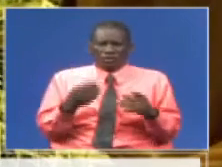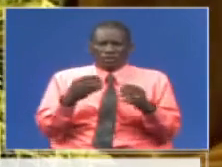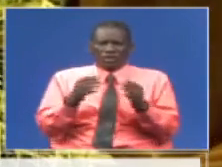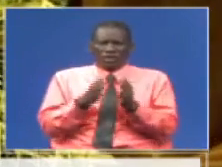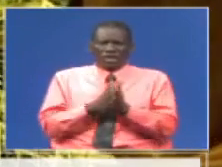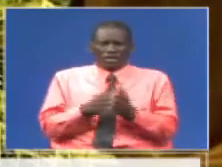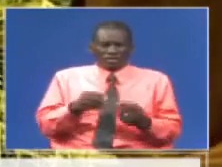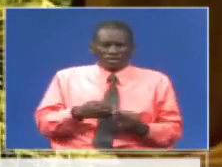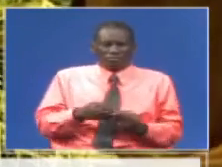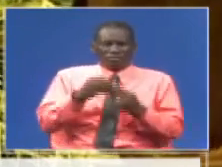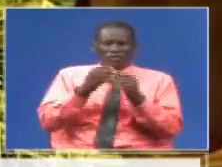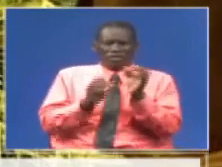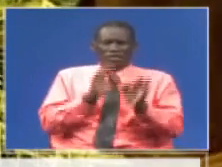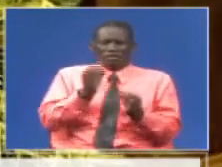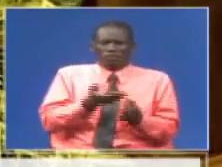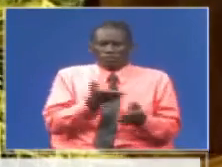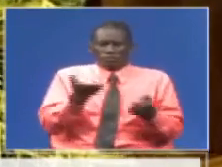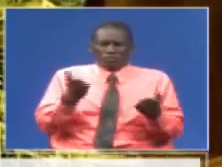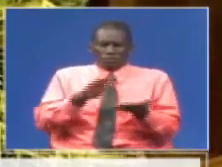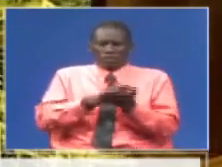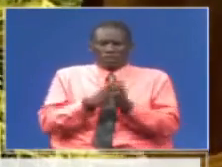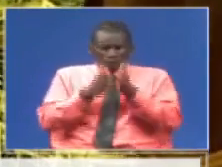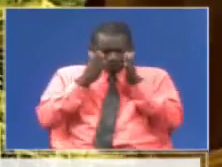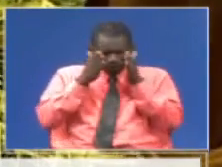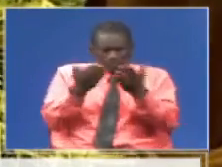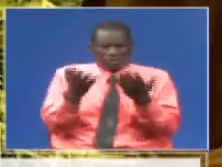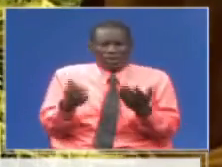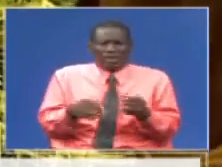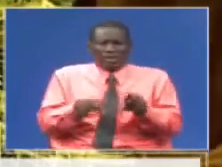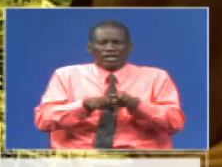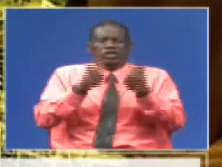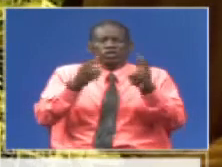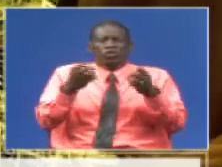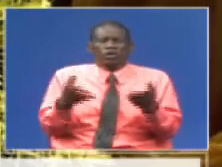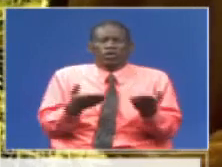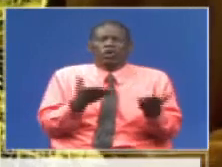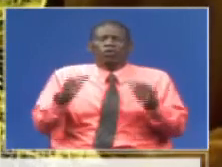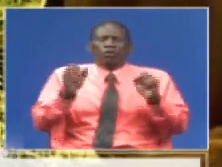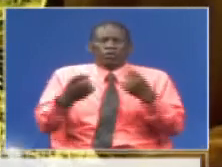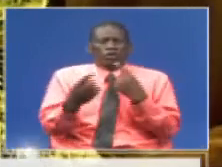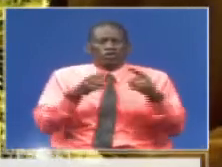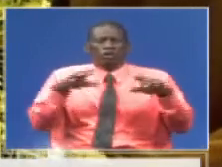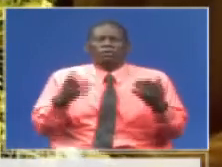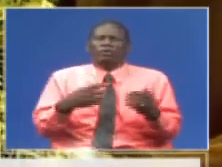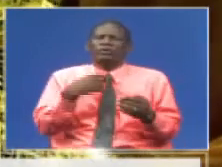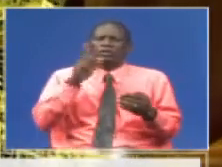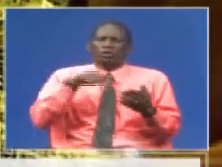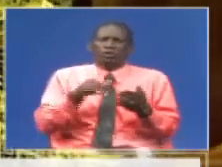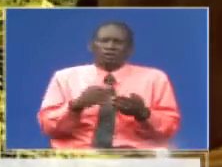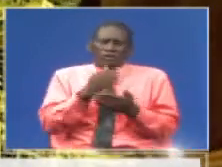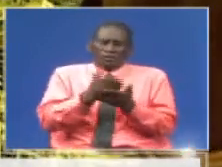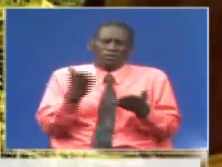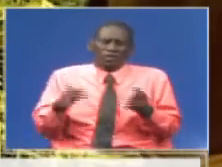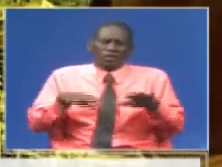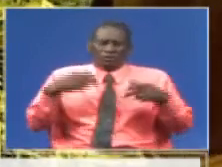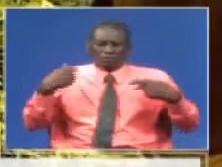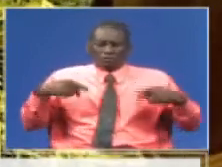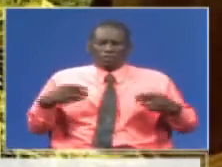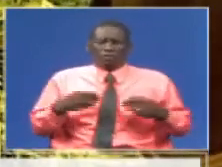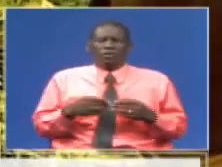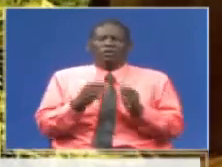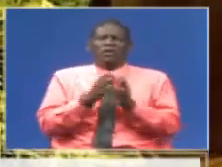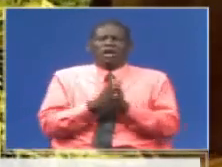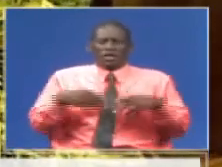and especially if they become mainstreamed as being normal, where you can talk about saying certain things about people